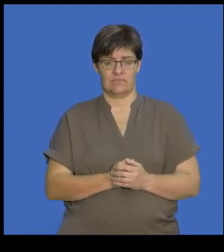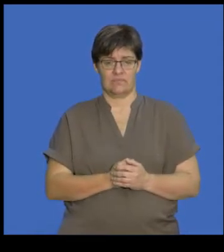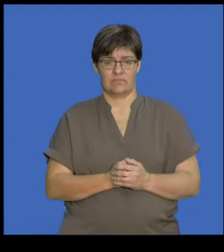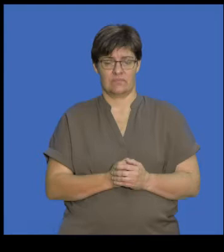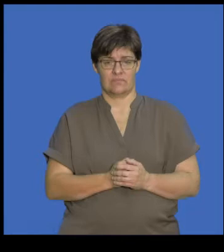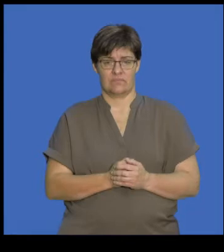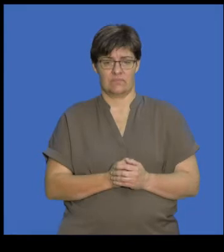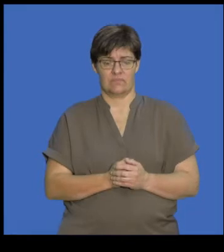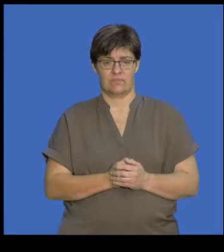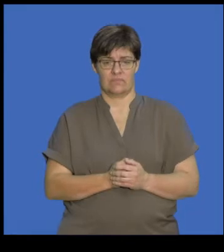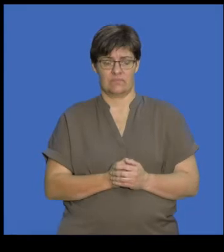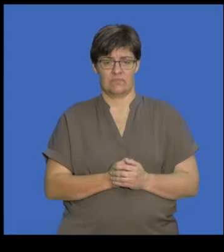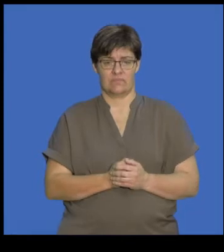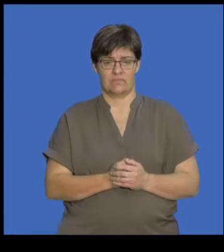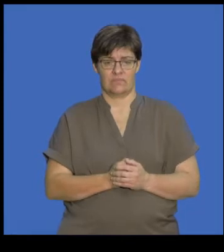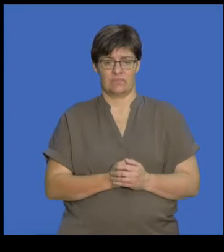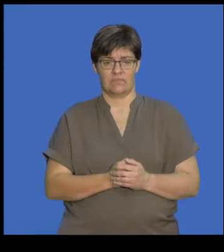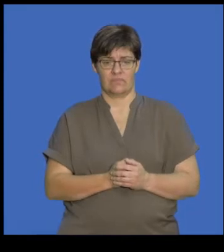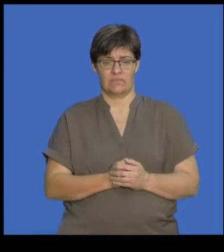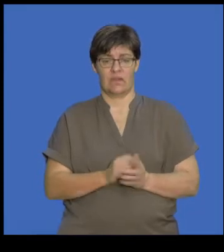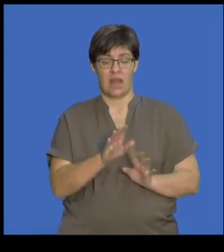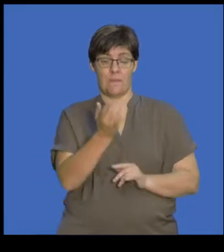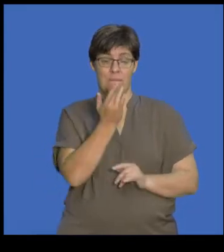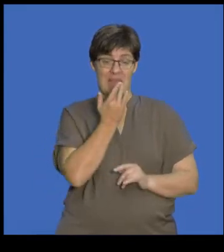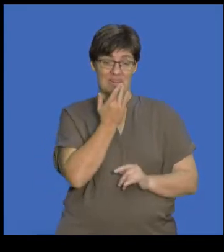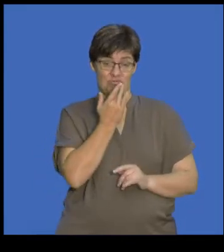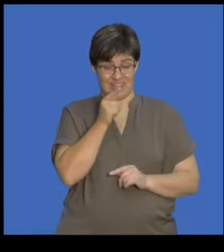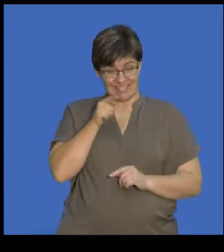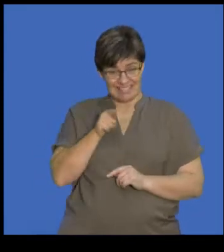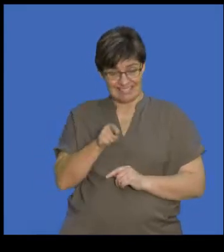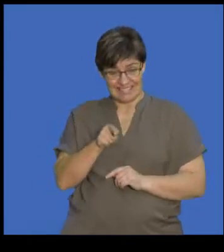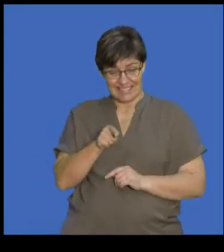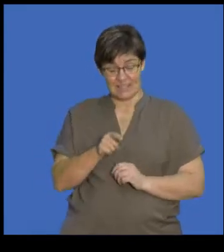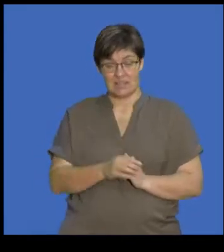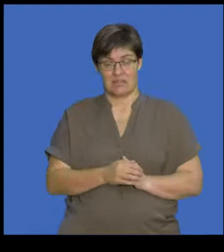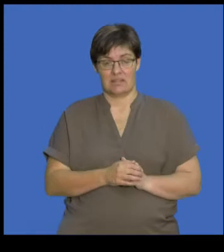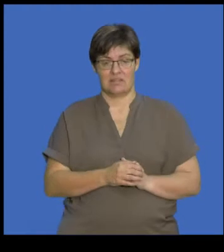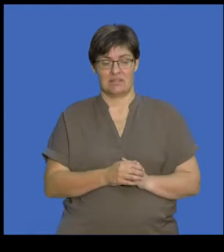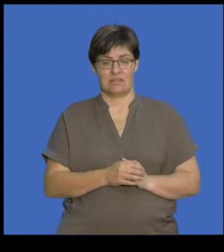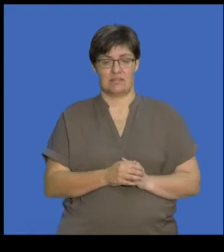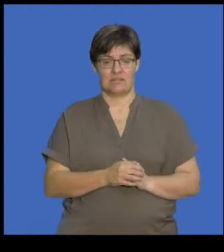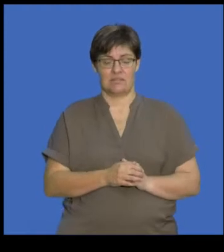of energy that a battery, okay,